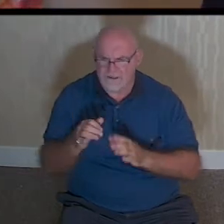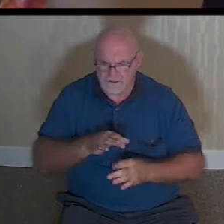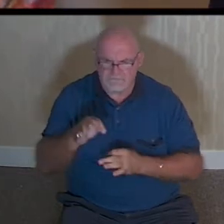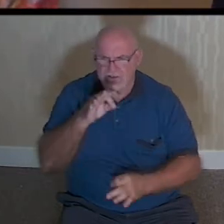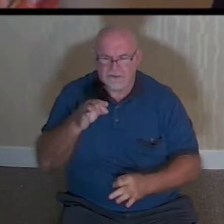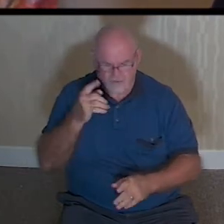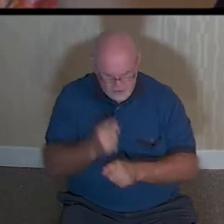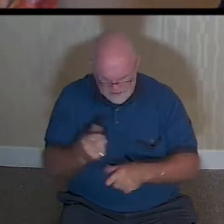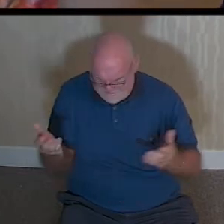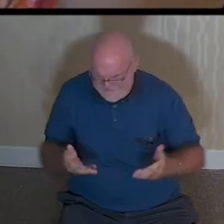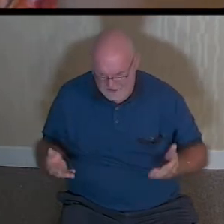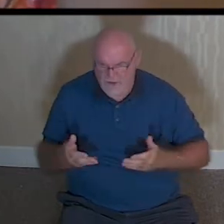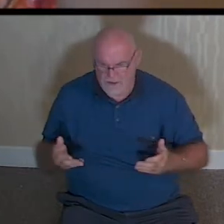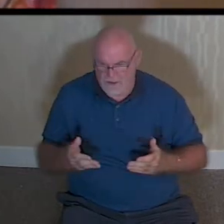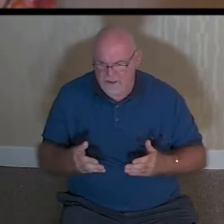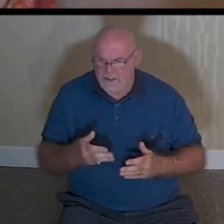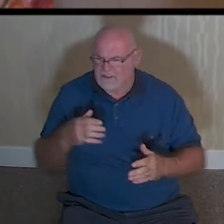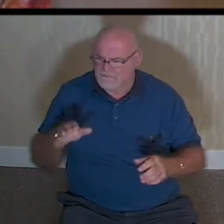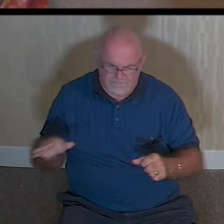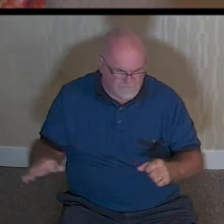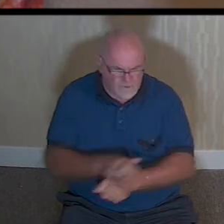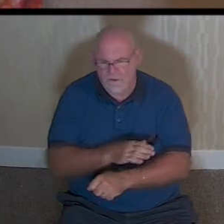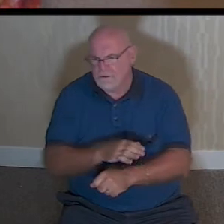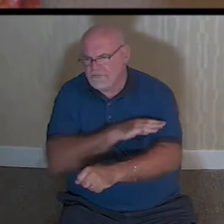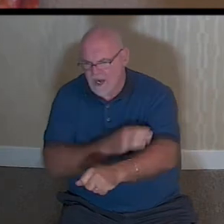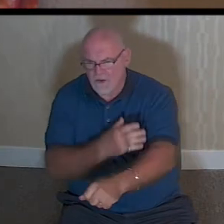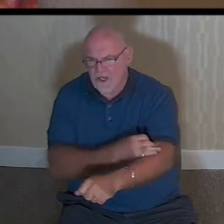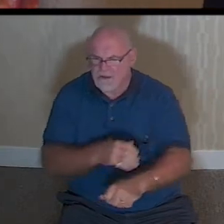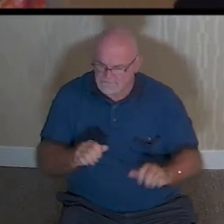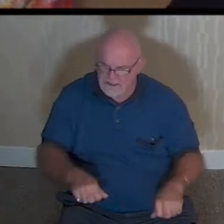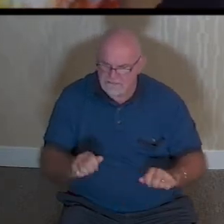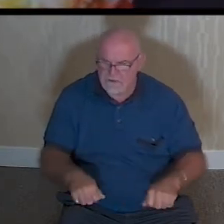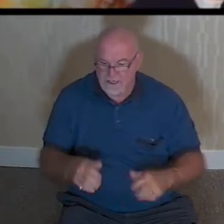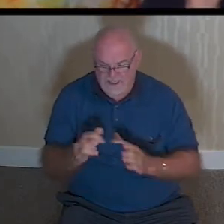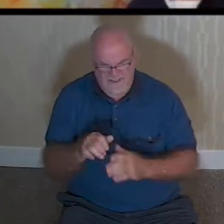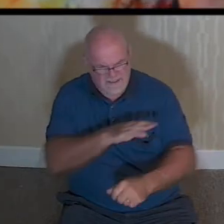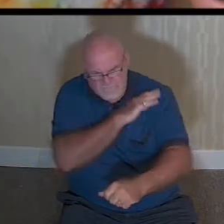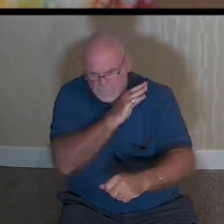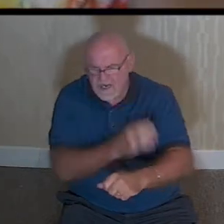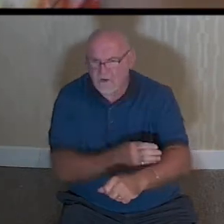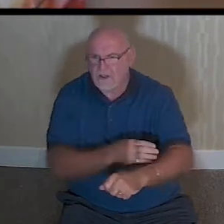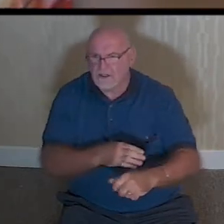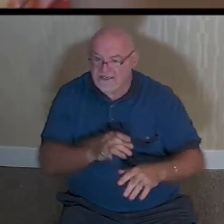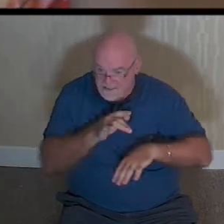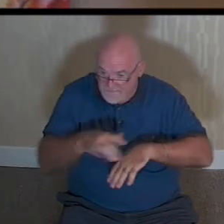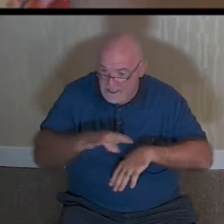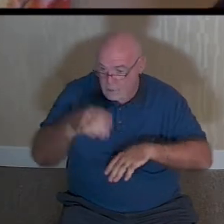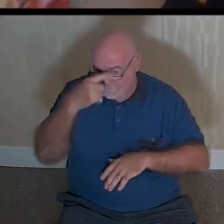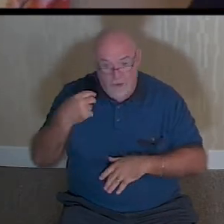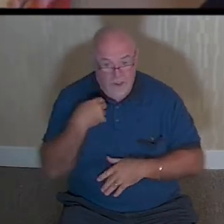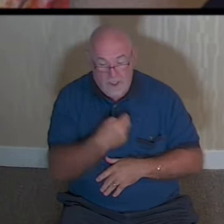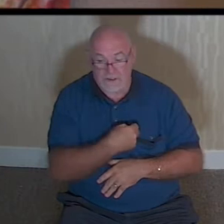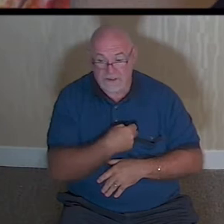right where we are in its full power and potential, and that this power is available to us,